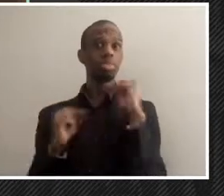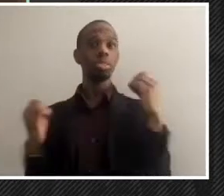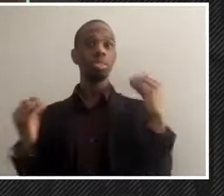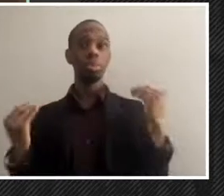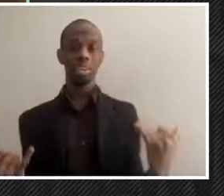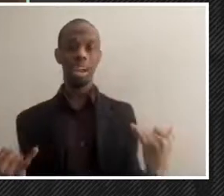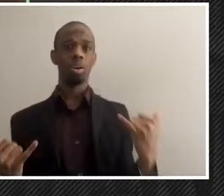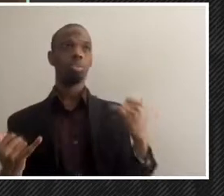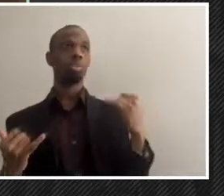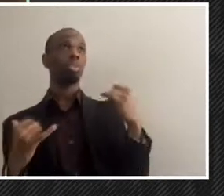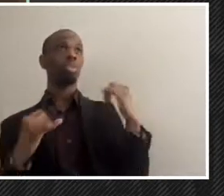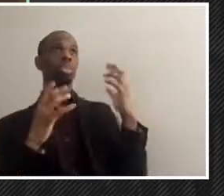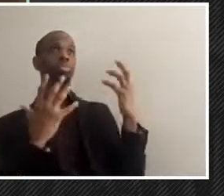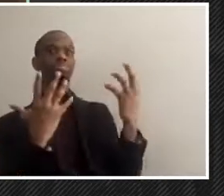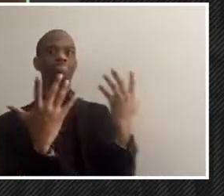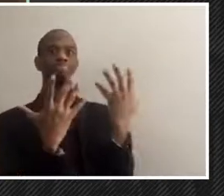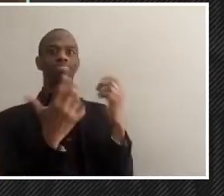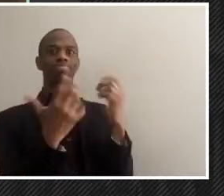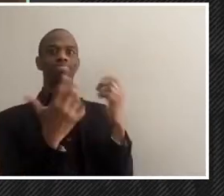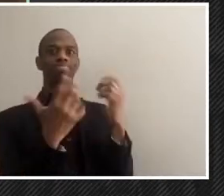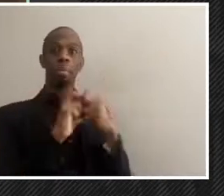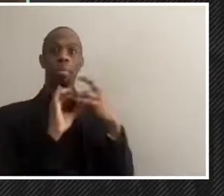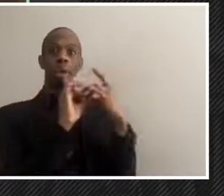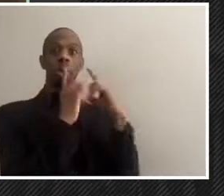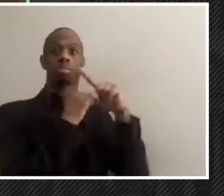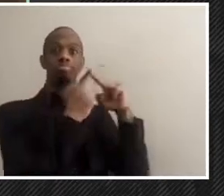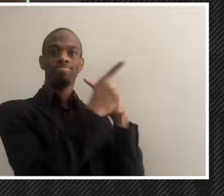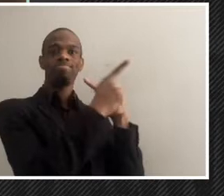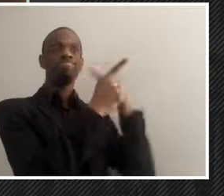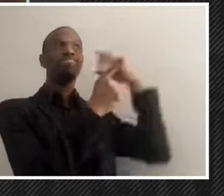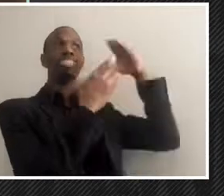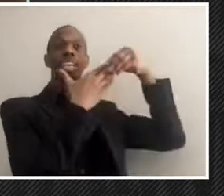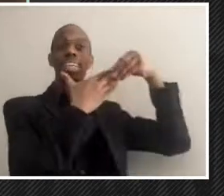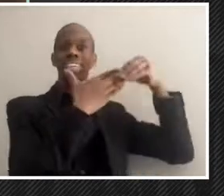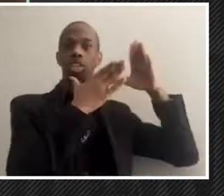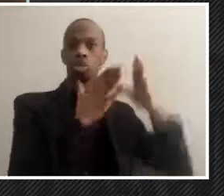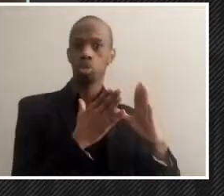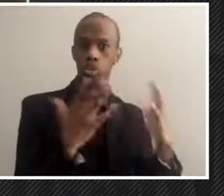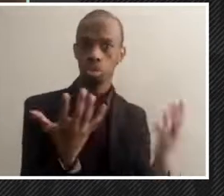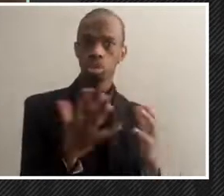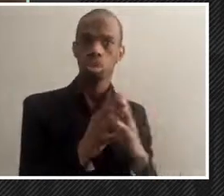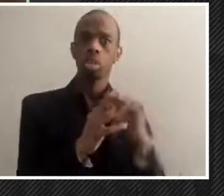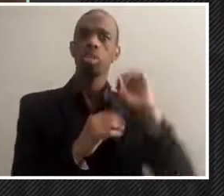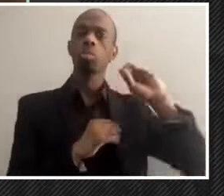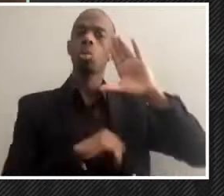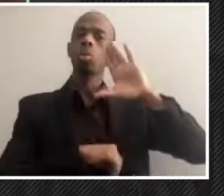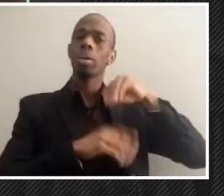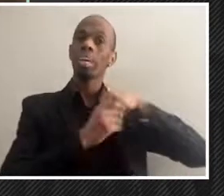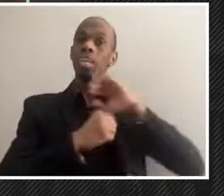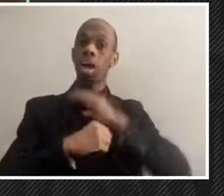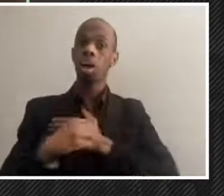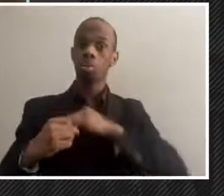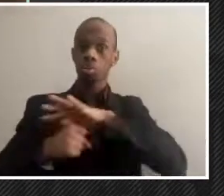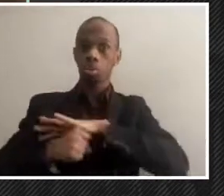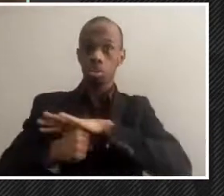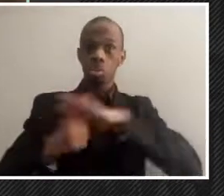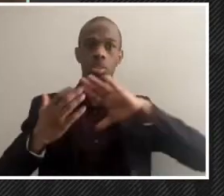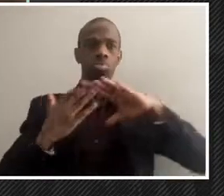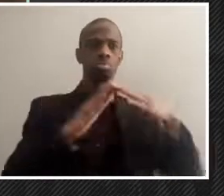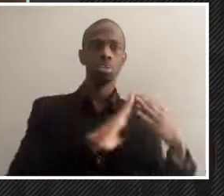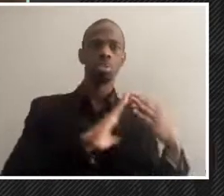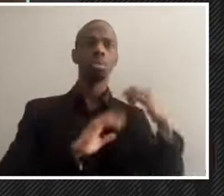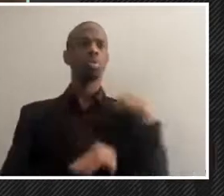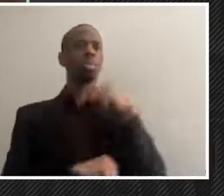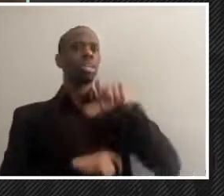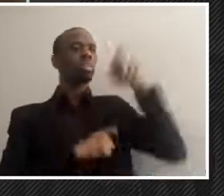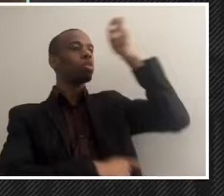exactly what we're talking about here today. From a ground level, we need to replace the leadership structure in Texas that has left the people of Texas